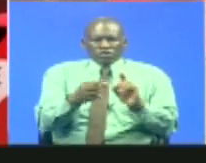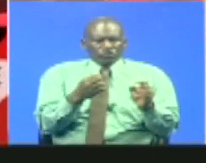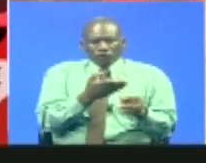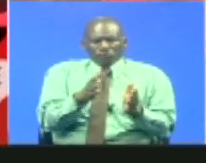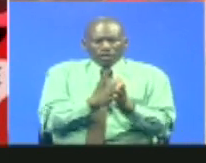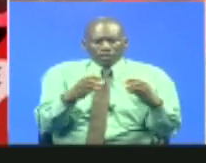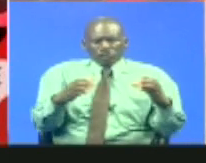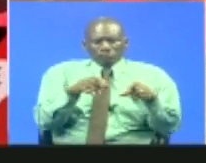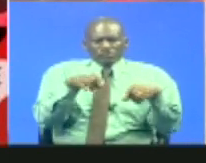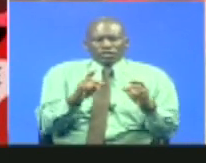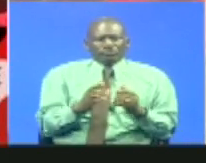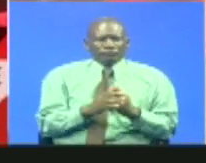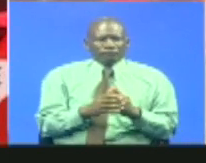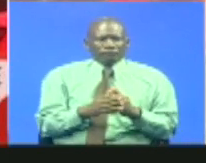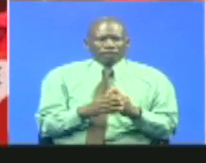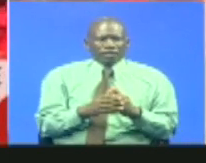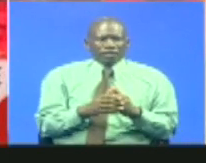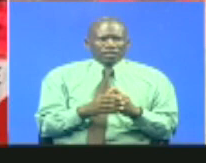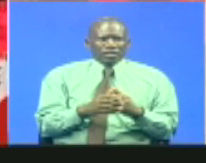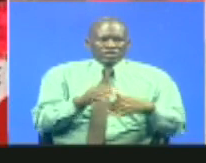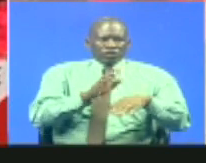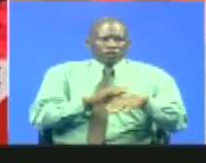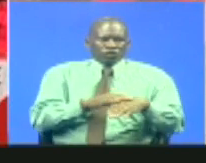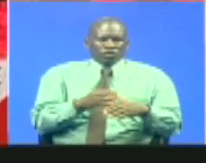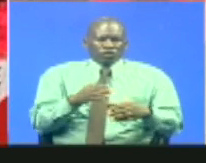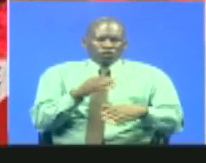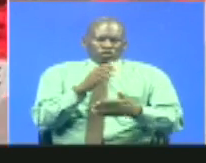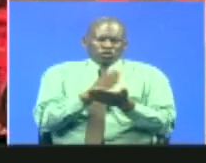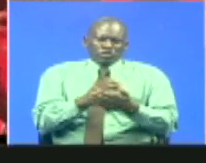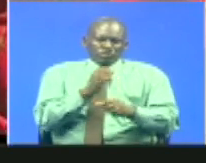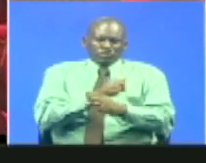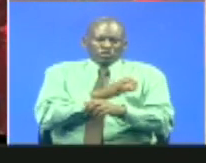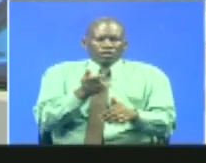itself? It was really good. We really performed very well. We did our best.